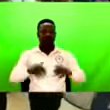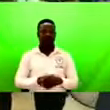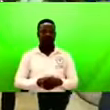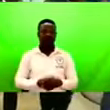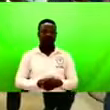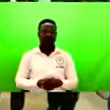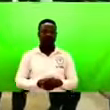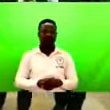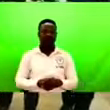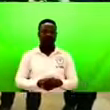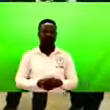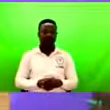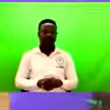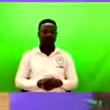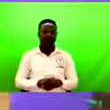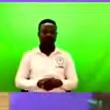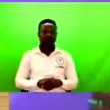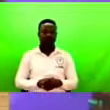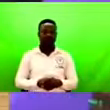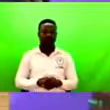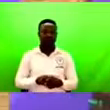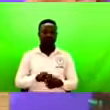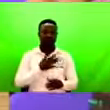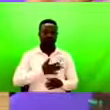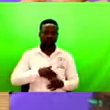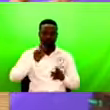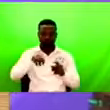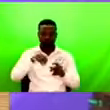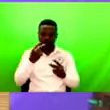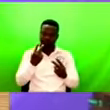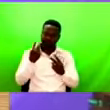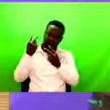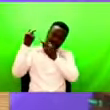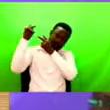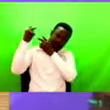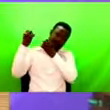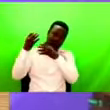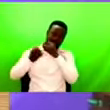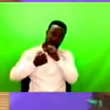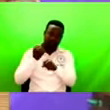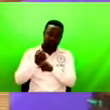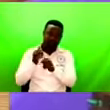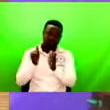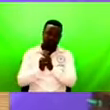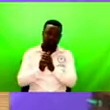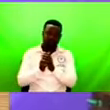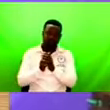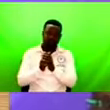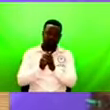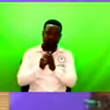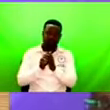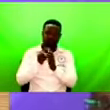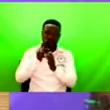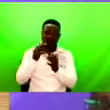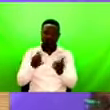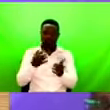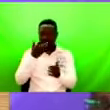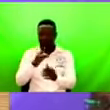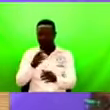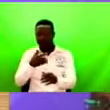You have to cast your minds back many years to be able to appreciate how we have gotten such many leaders. We don't